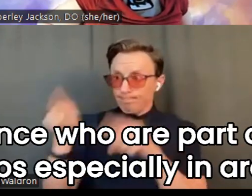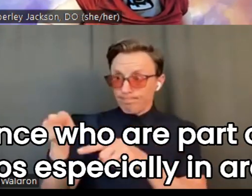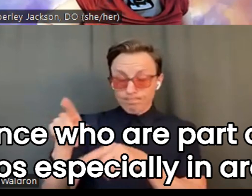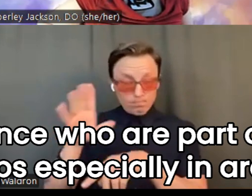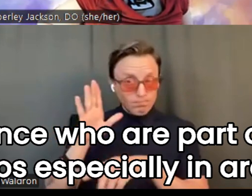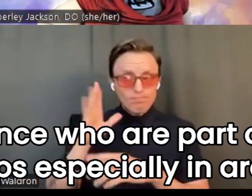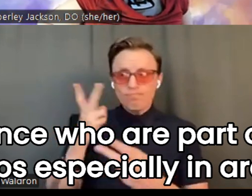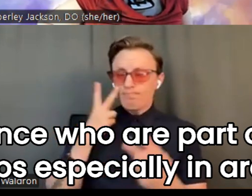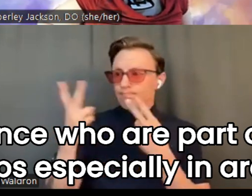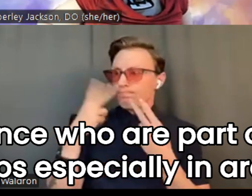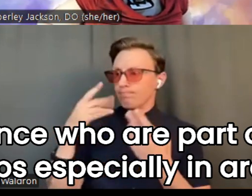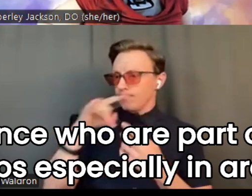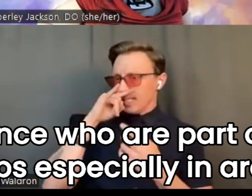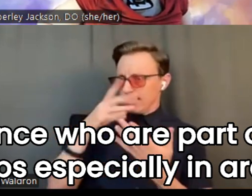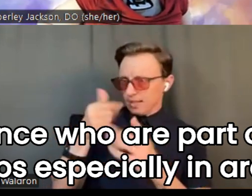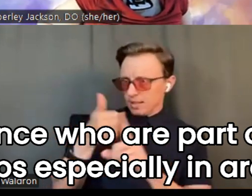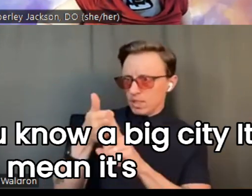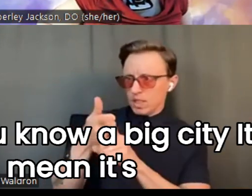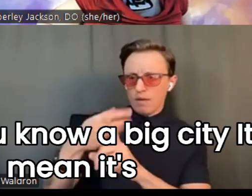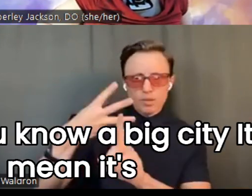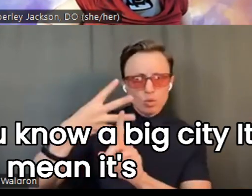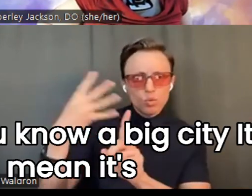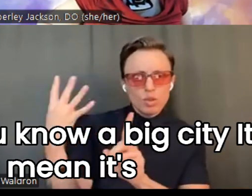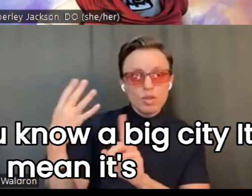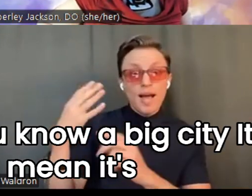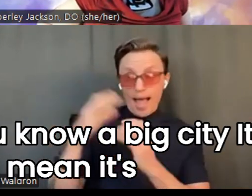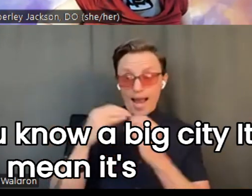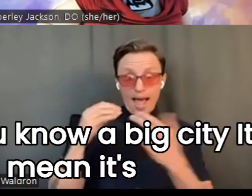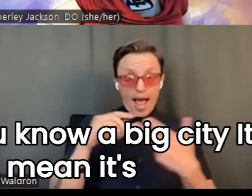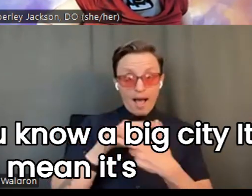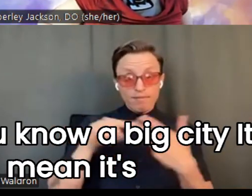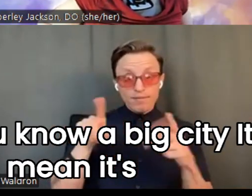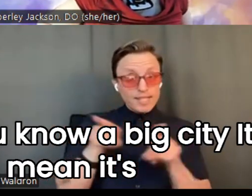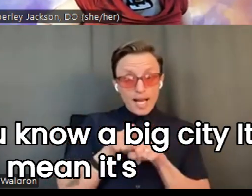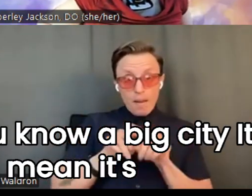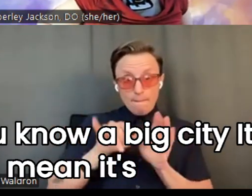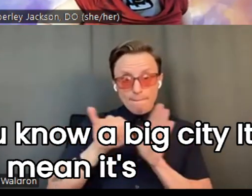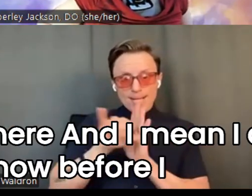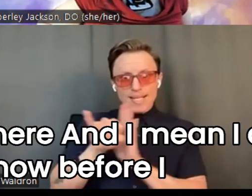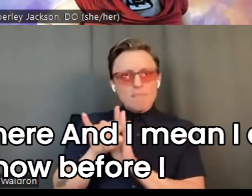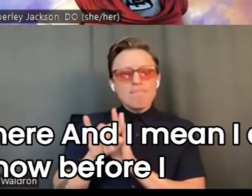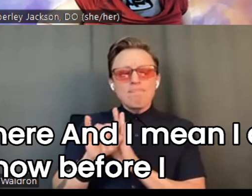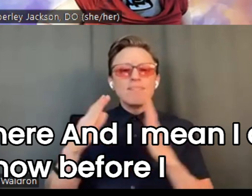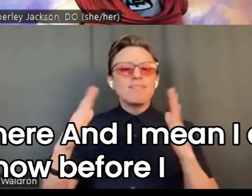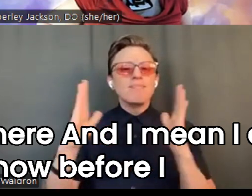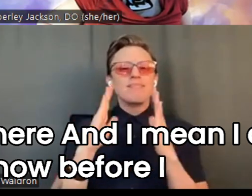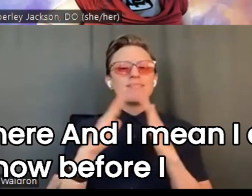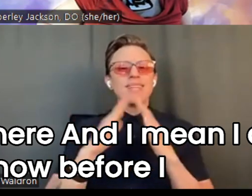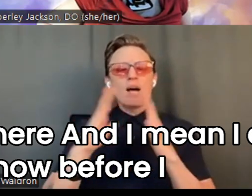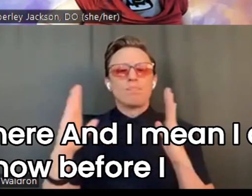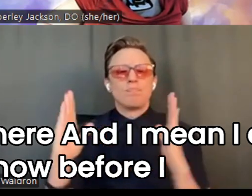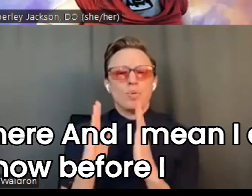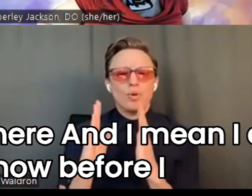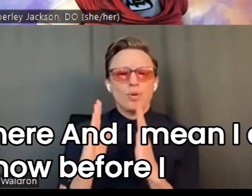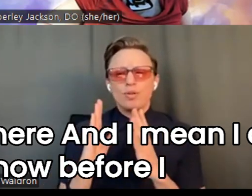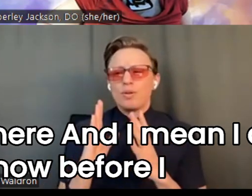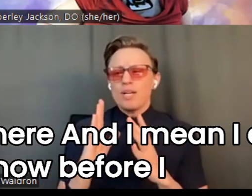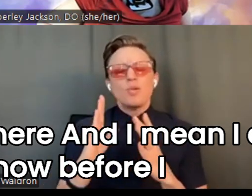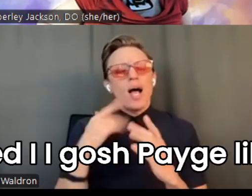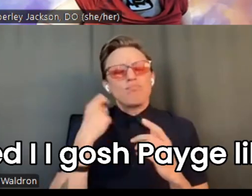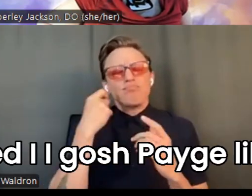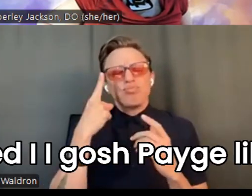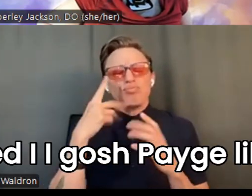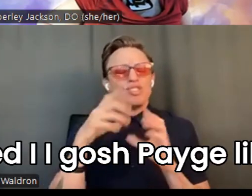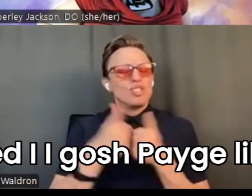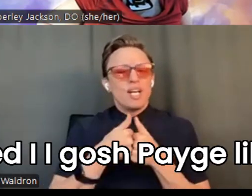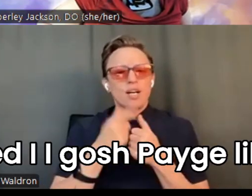for instance, who are part of these three groups, especially in areas that are not, a big city. It's hard. I mean, it's difficult everywhere. And I mean, I also, before